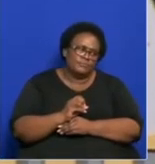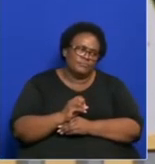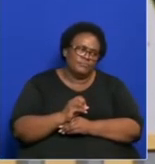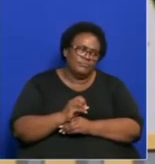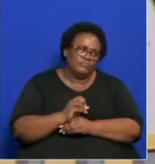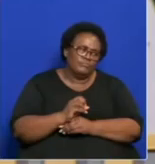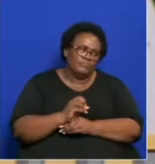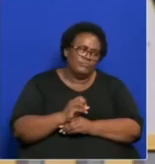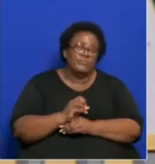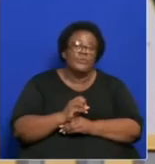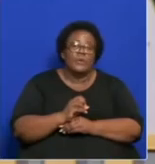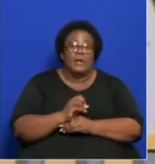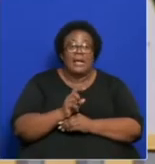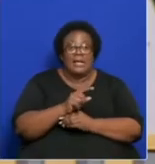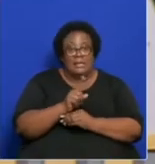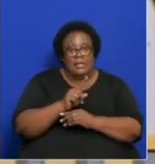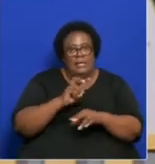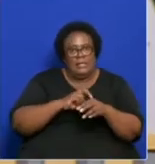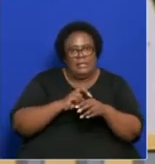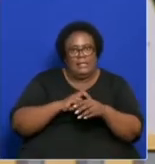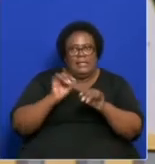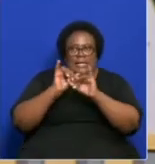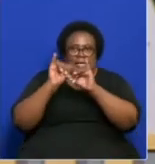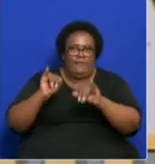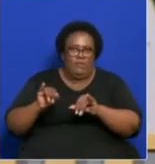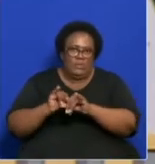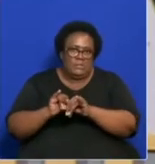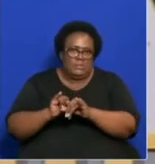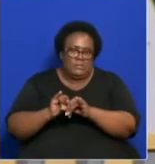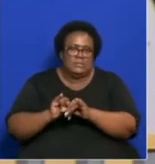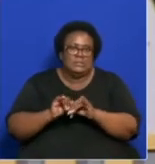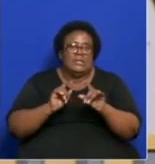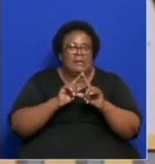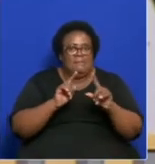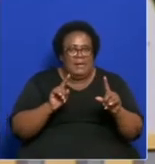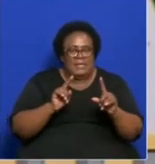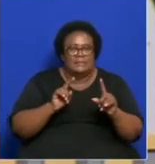invoices. But it is Director Nandule